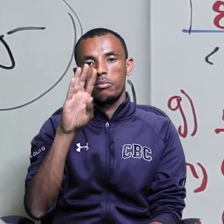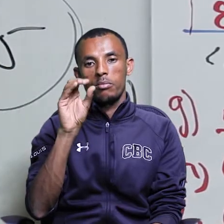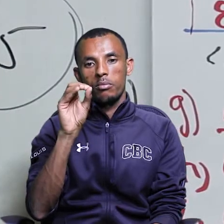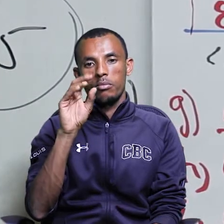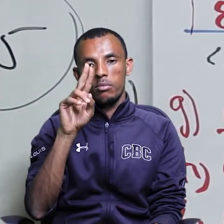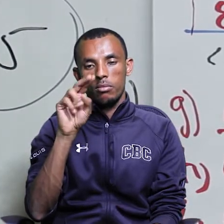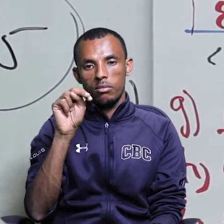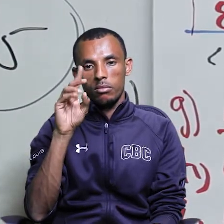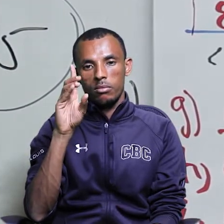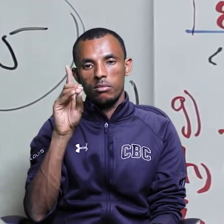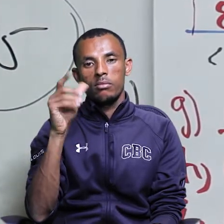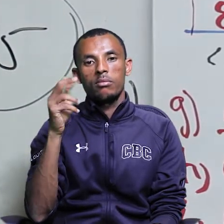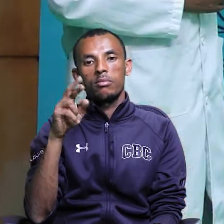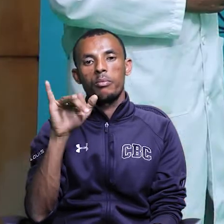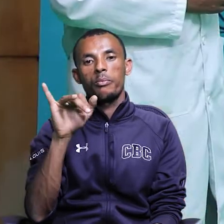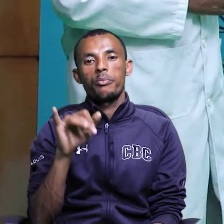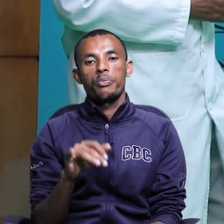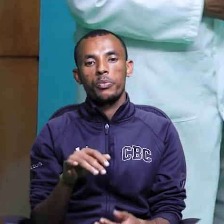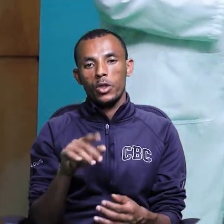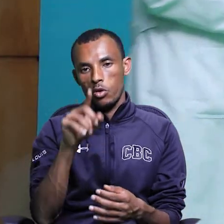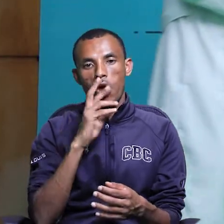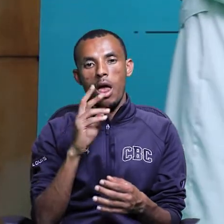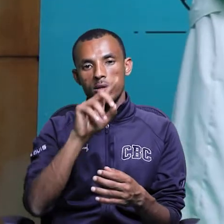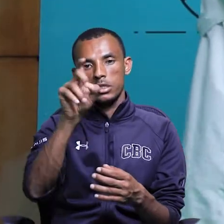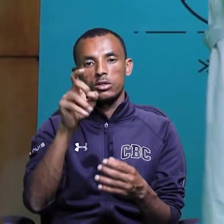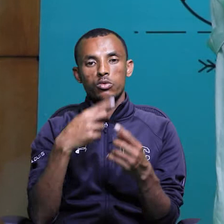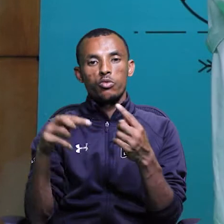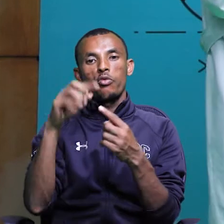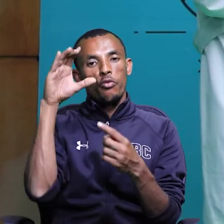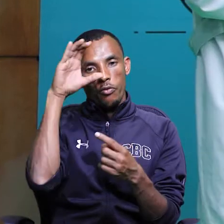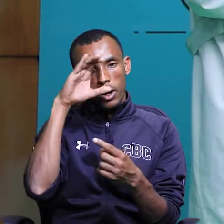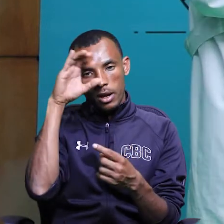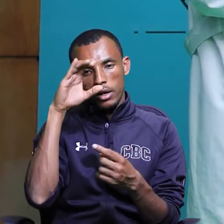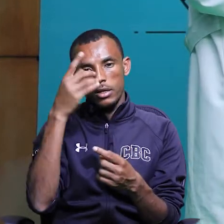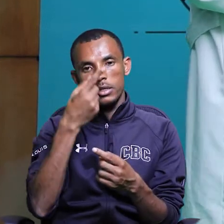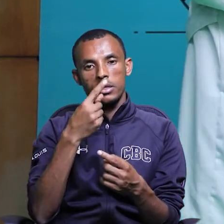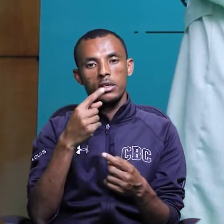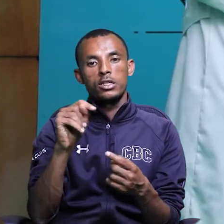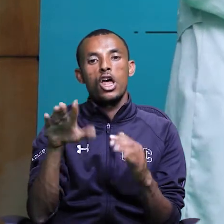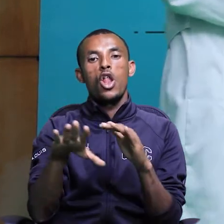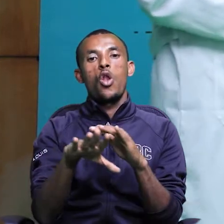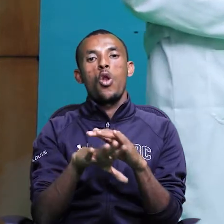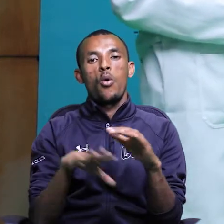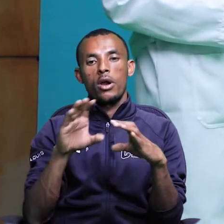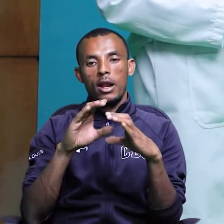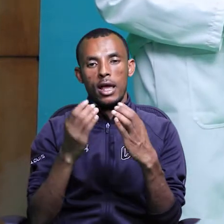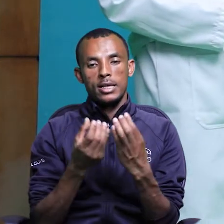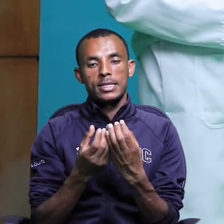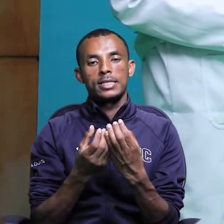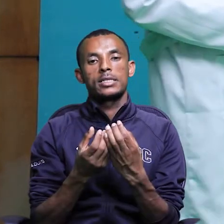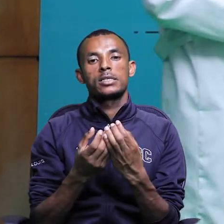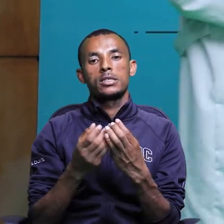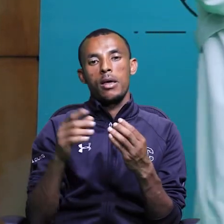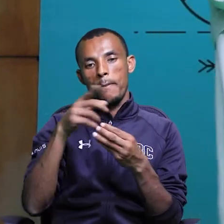Boundaries. So what you are asked? You are asked to find the lower class boundary of